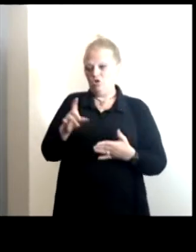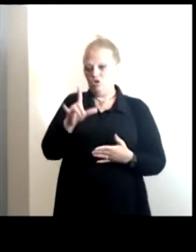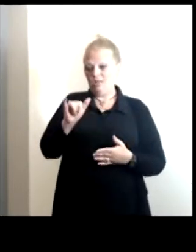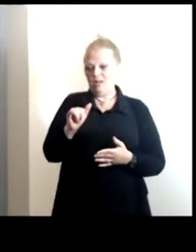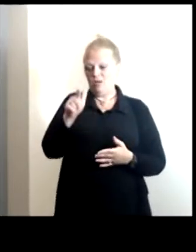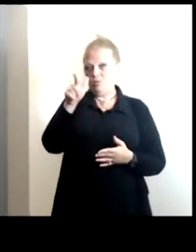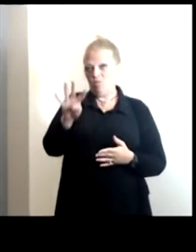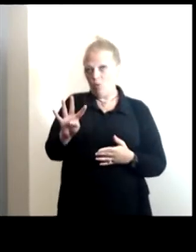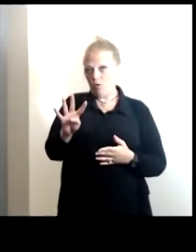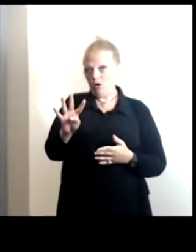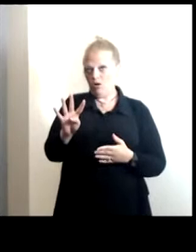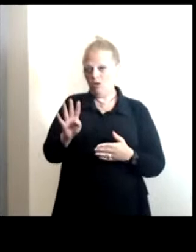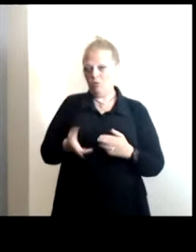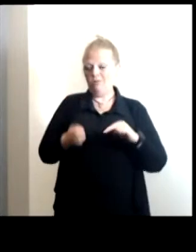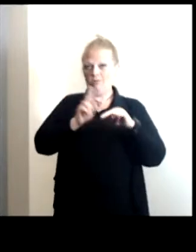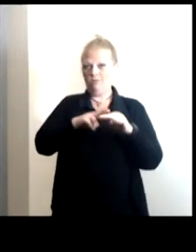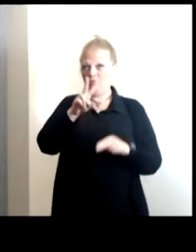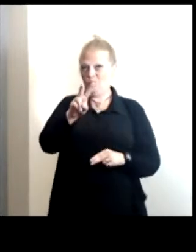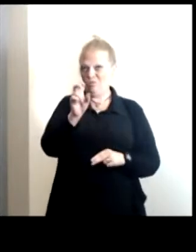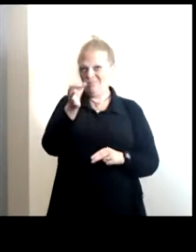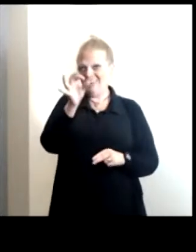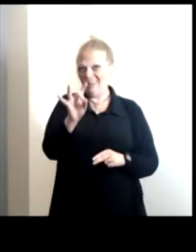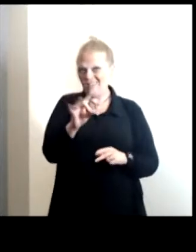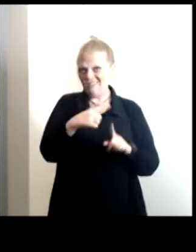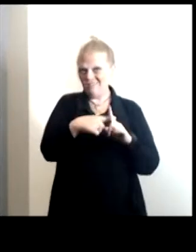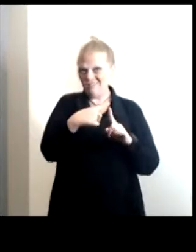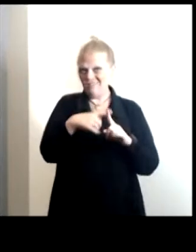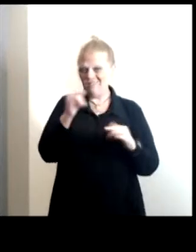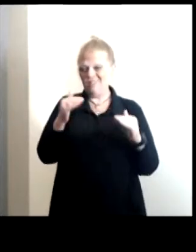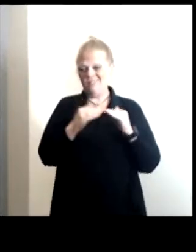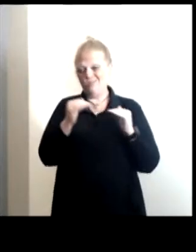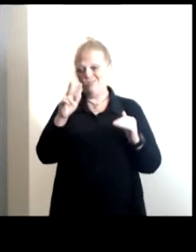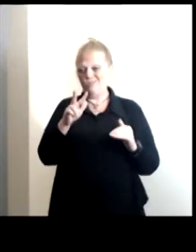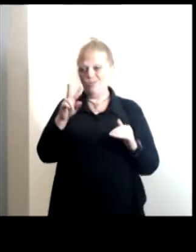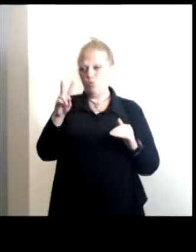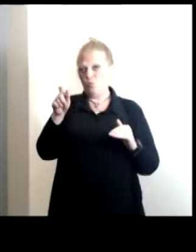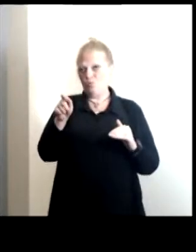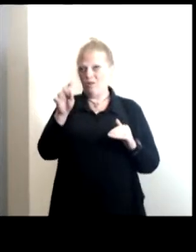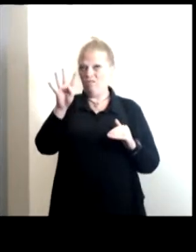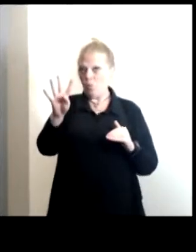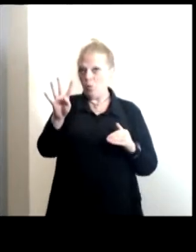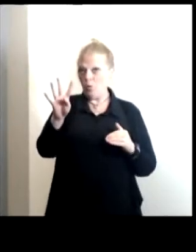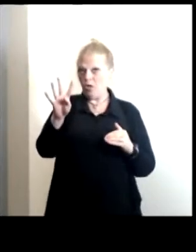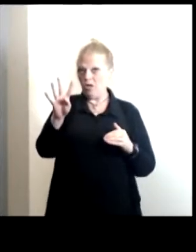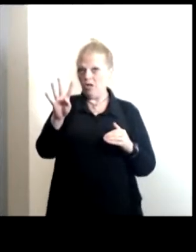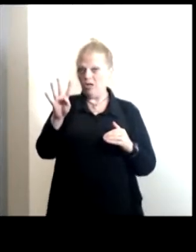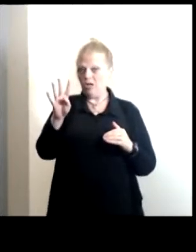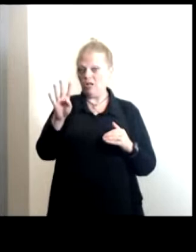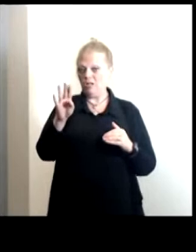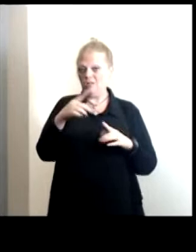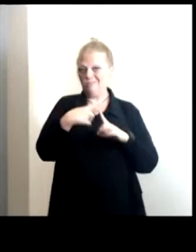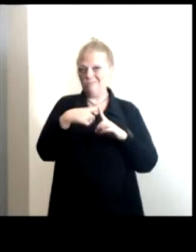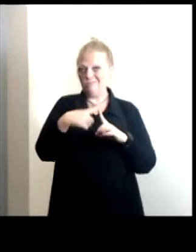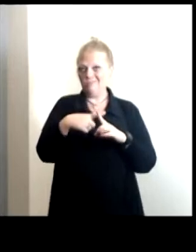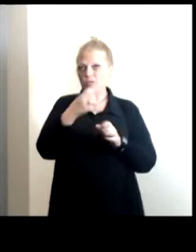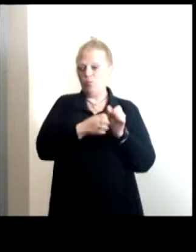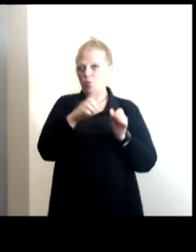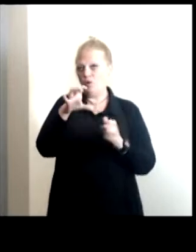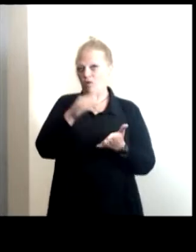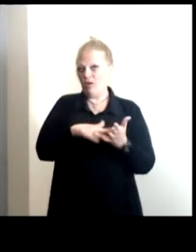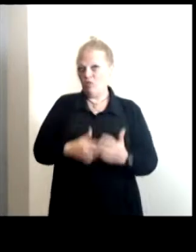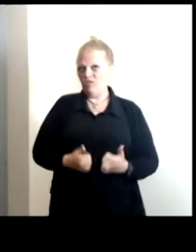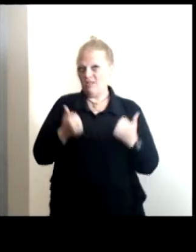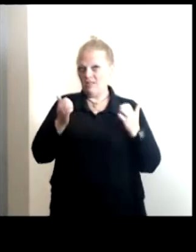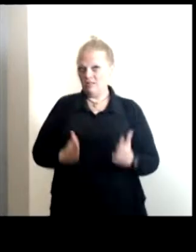July 24th, we were up to 298 cases, and that was equal to 32.4 cases per 100,000